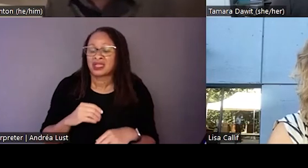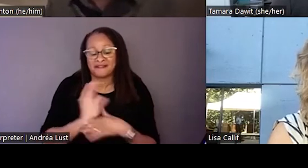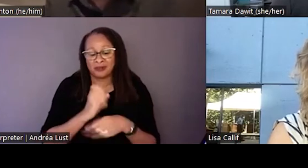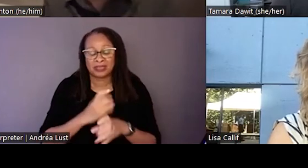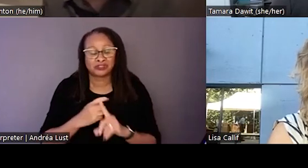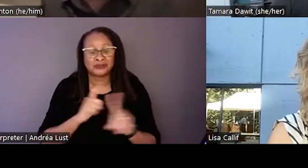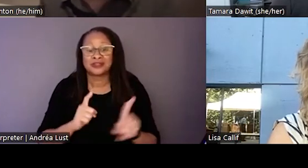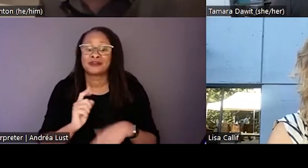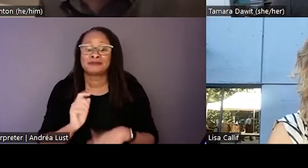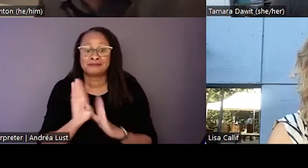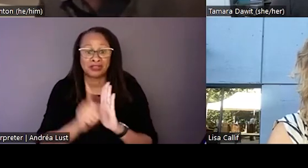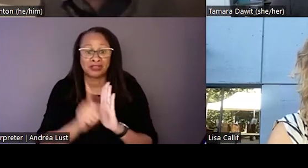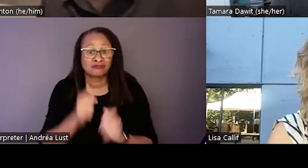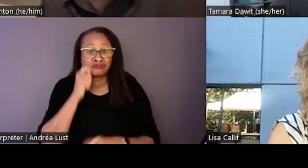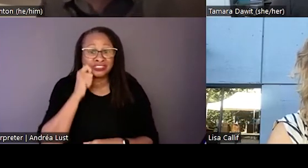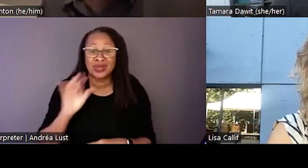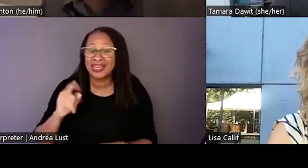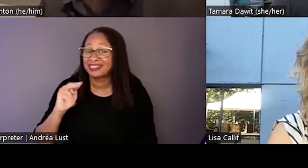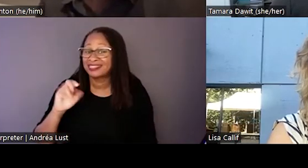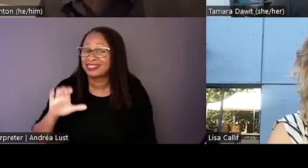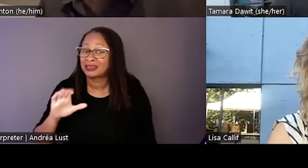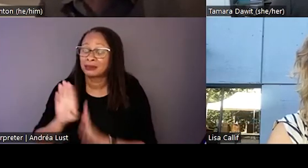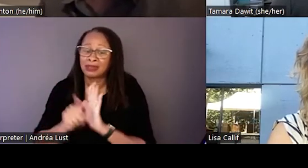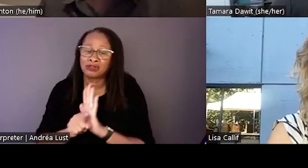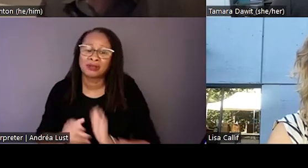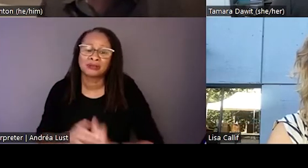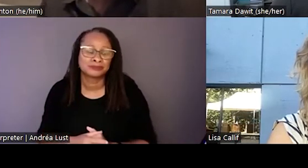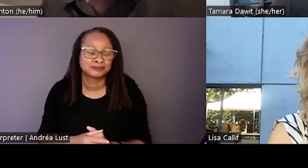ethnic backgrounds, that also that